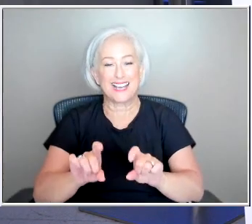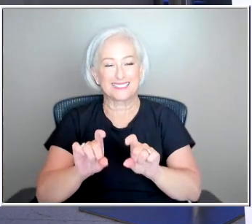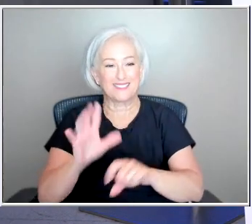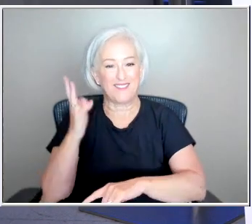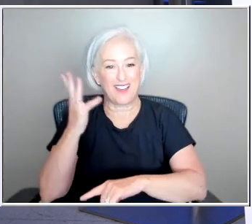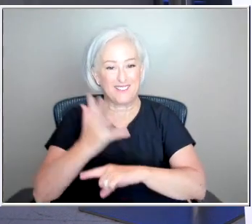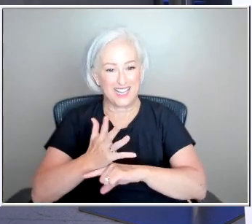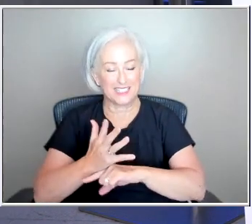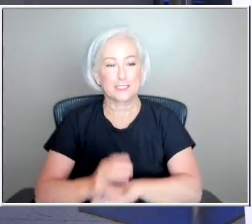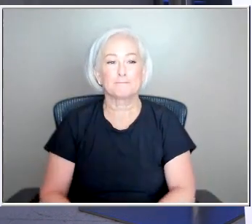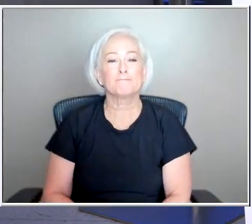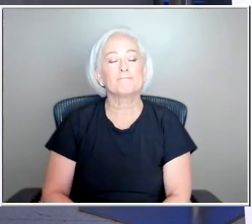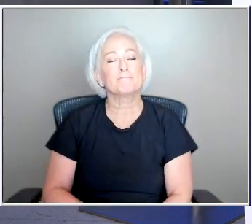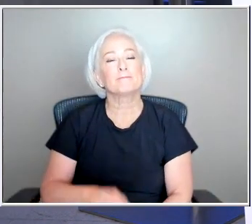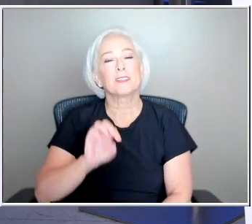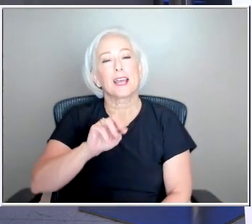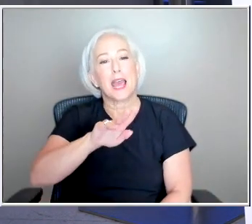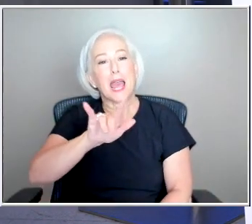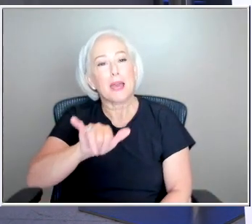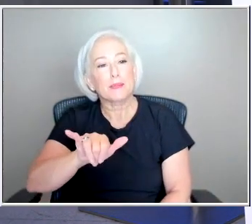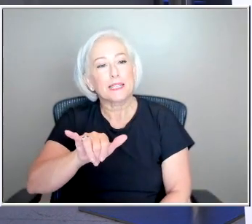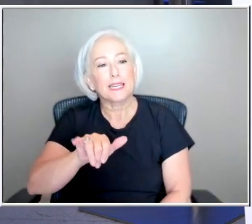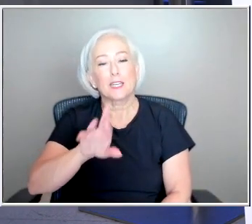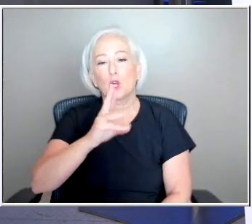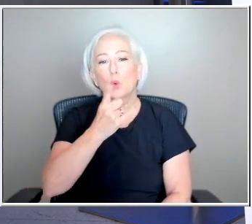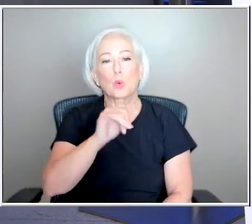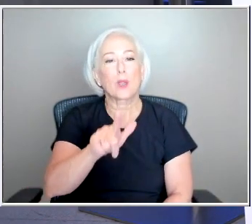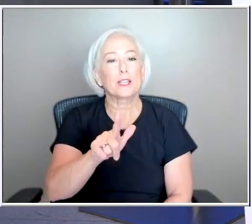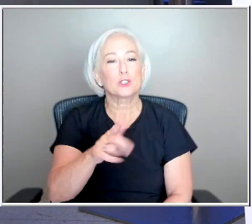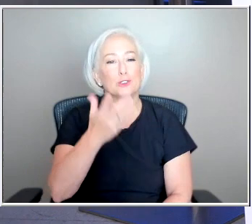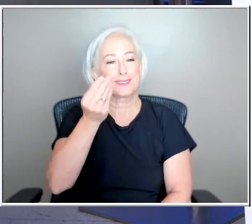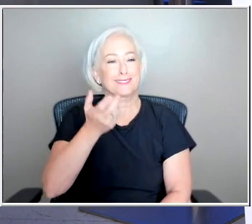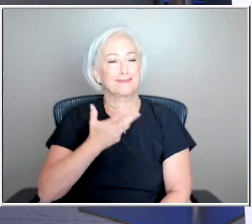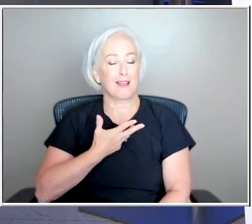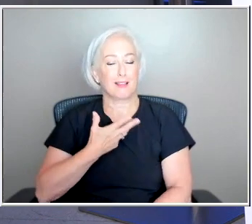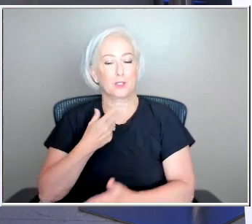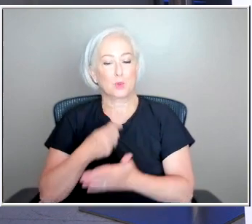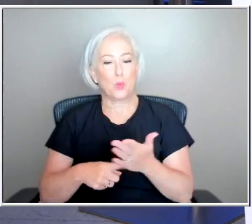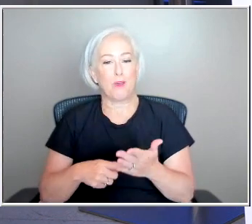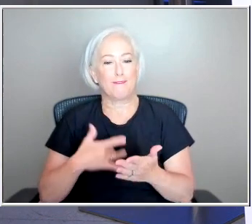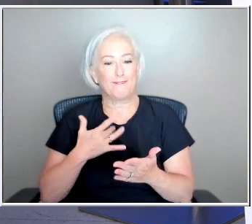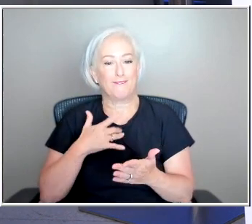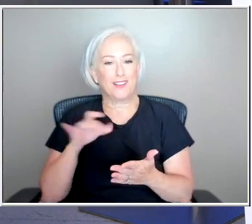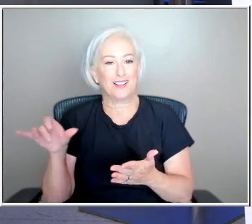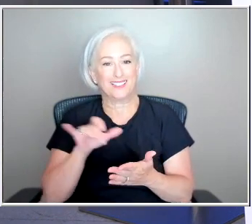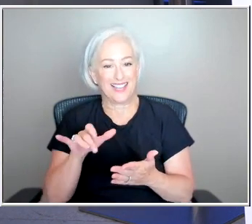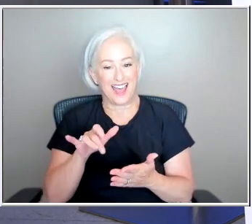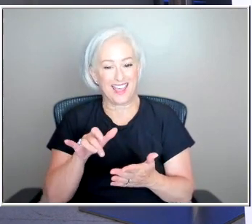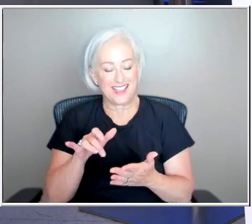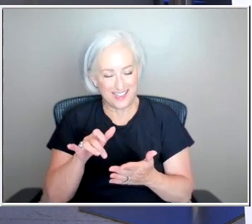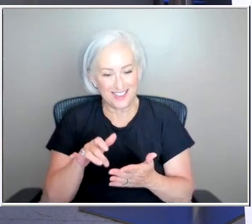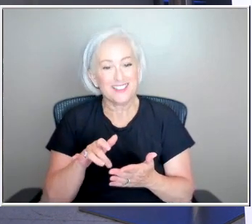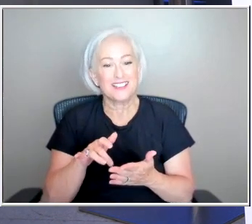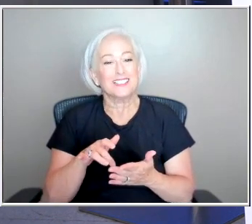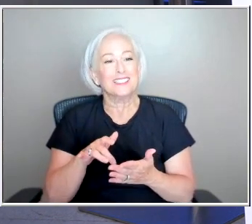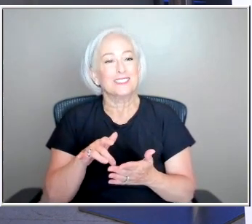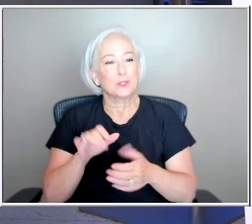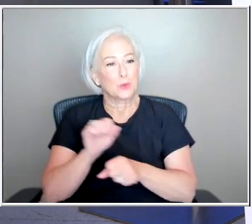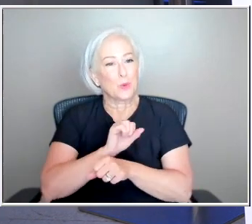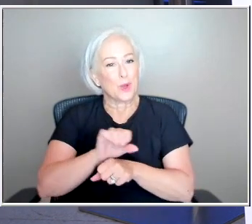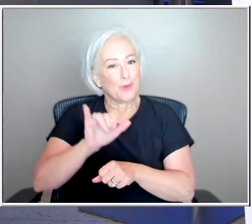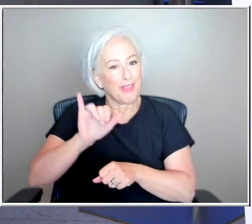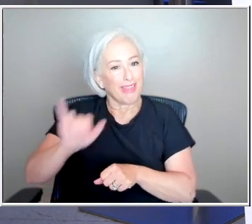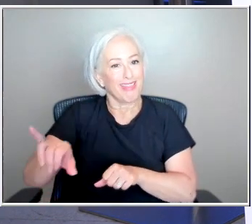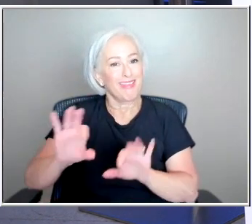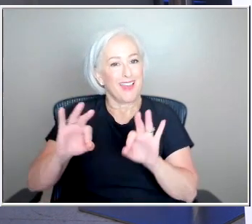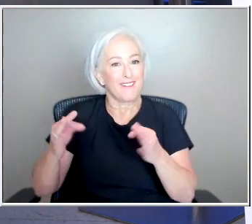like to work with this family, and what's it like when you watch a patient meet those milestones? Yeah. I